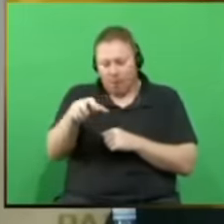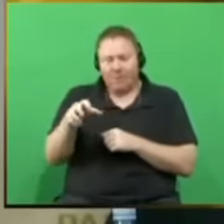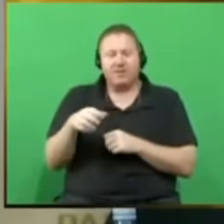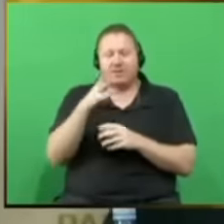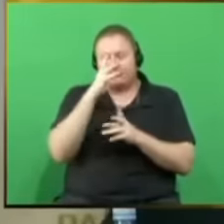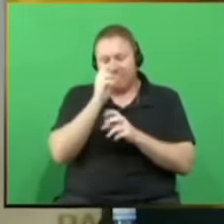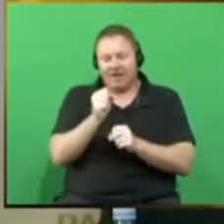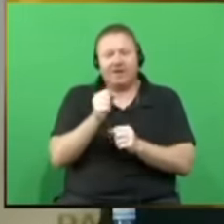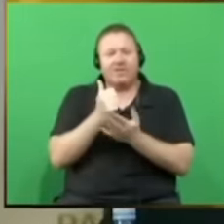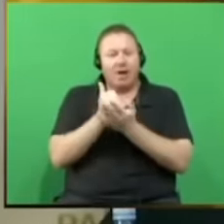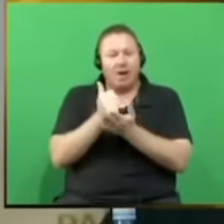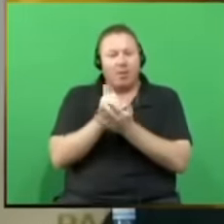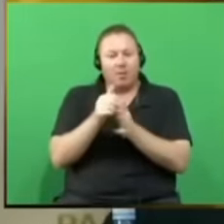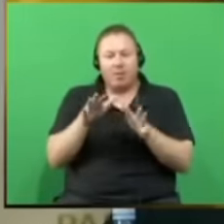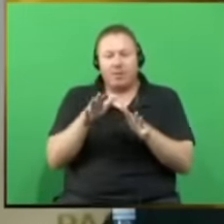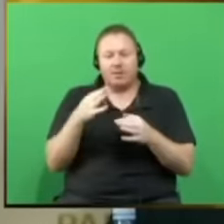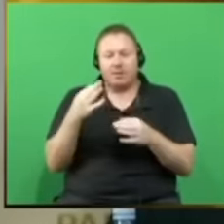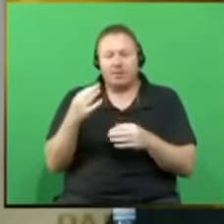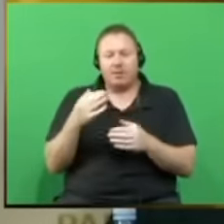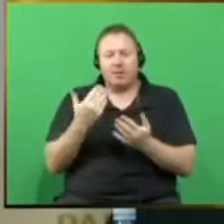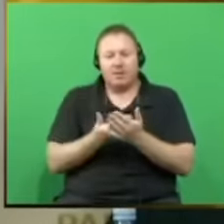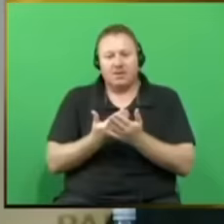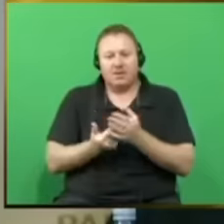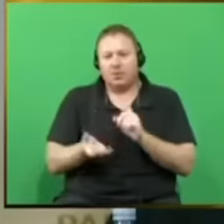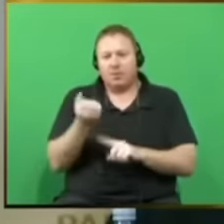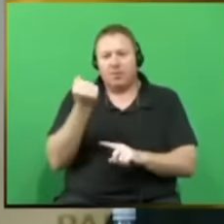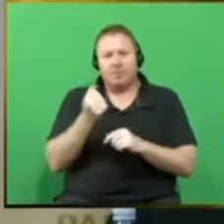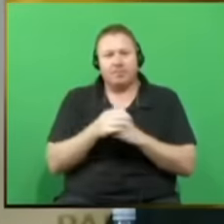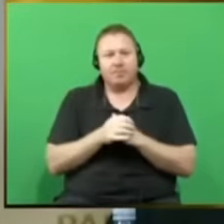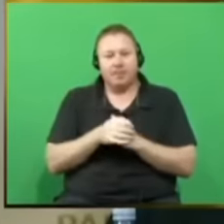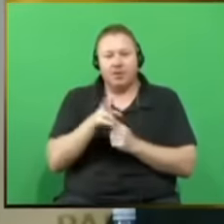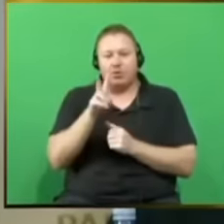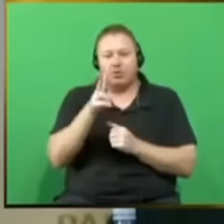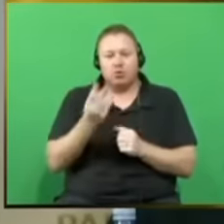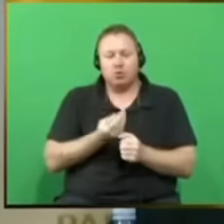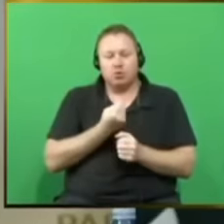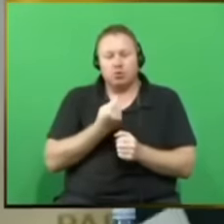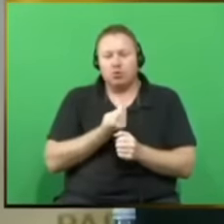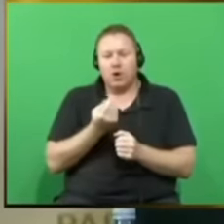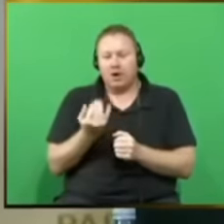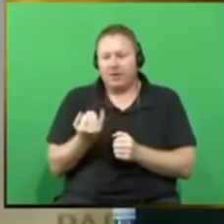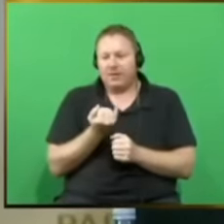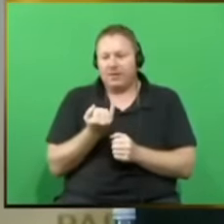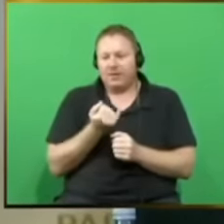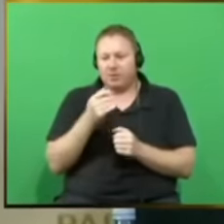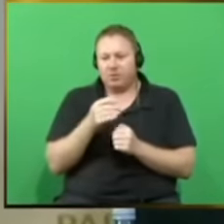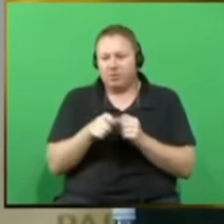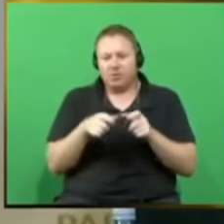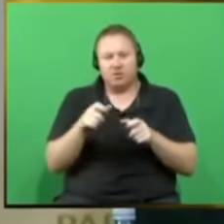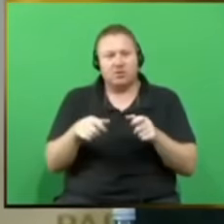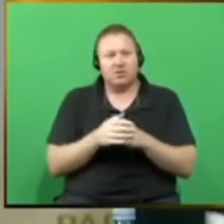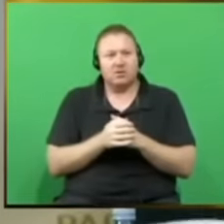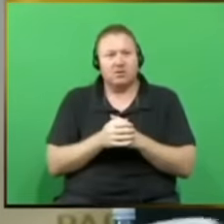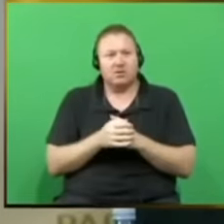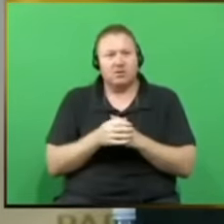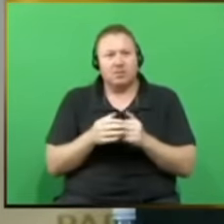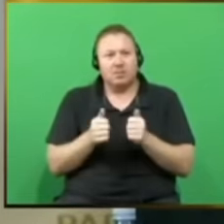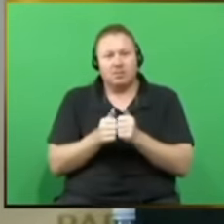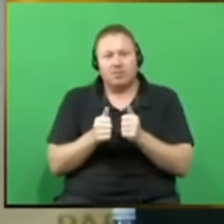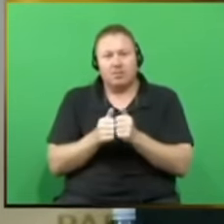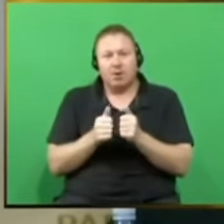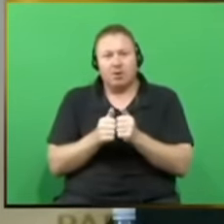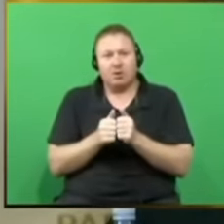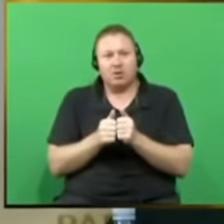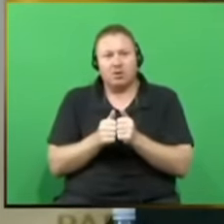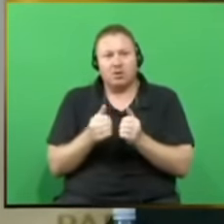in enabling people to reach their potential, these two young individuals, through a partnership with